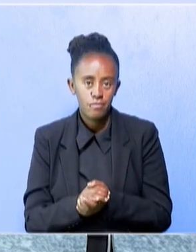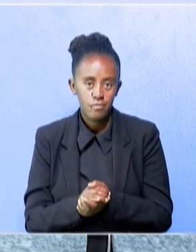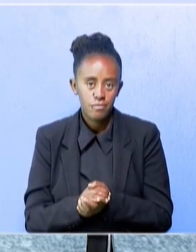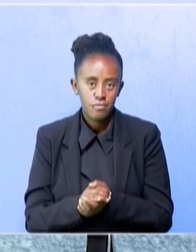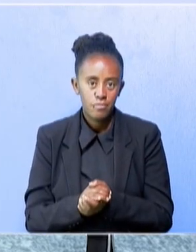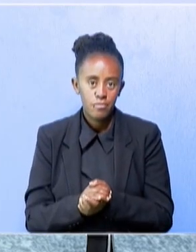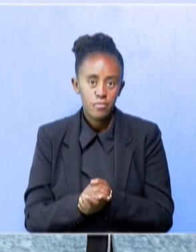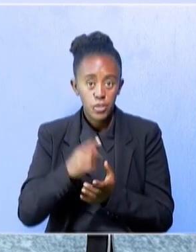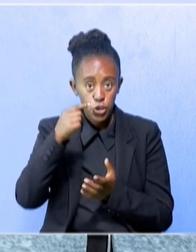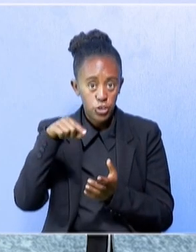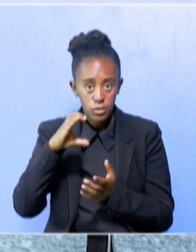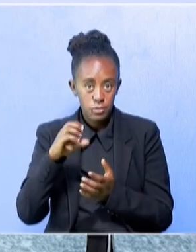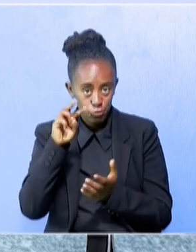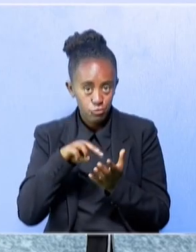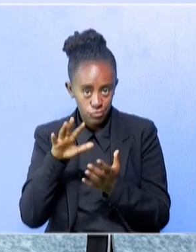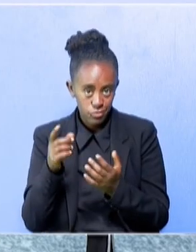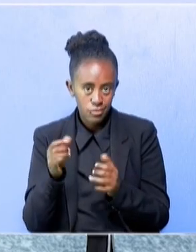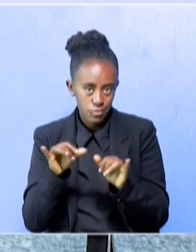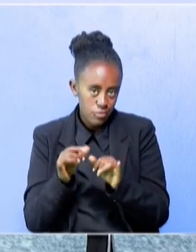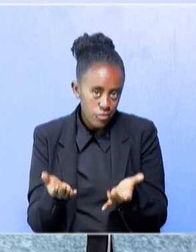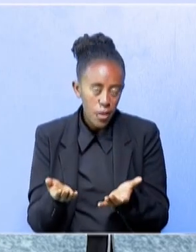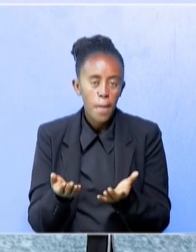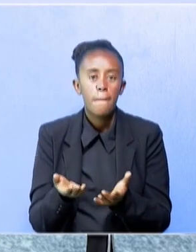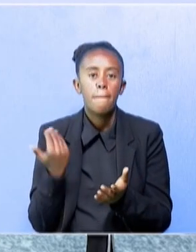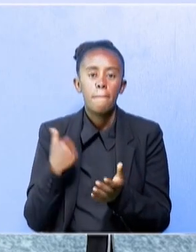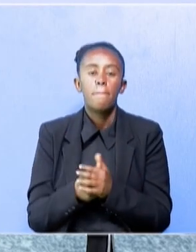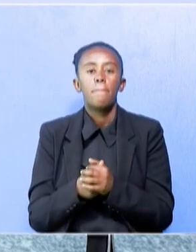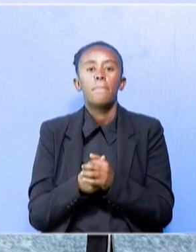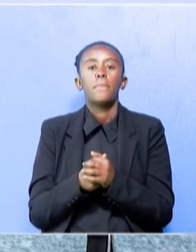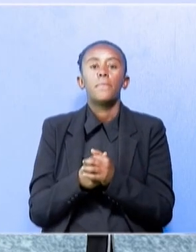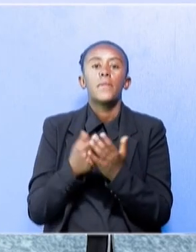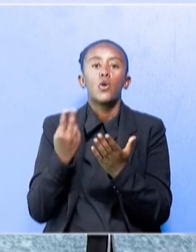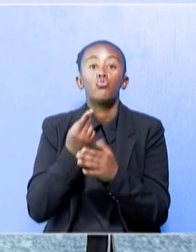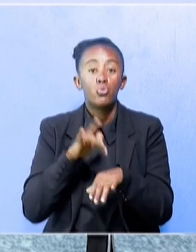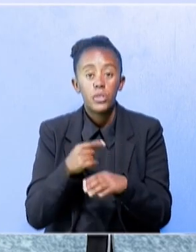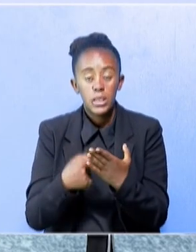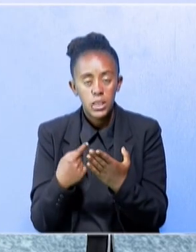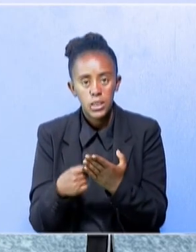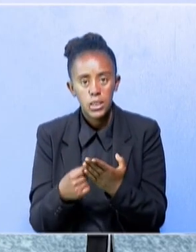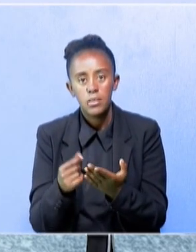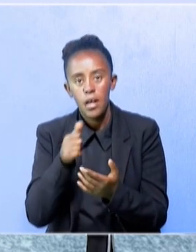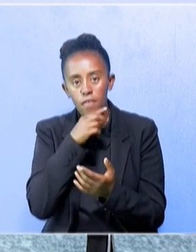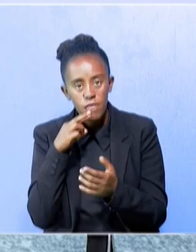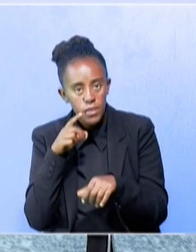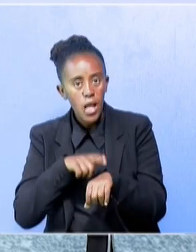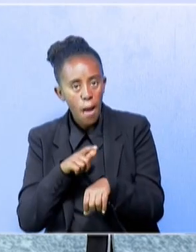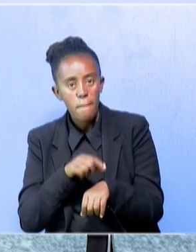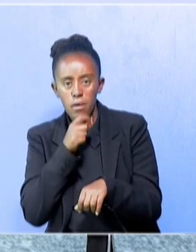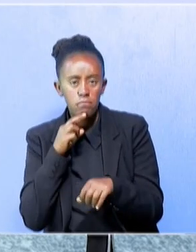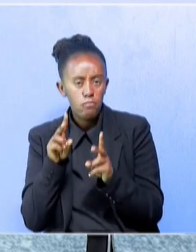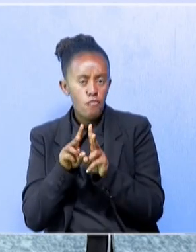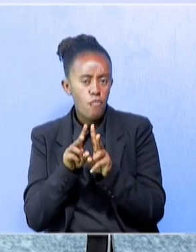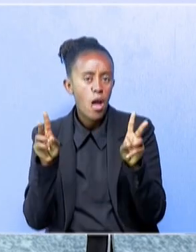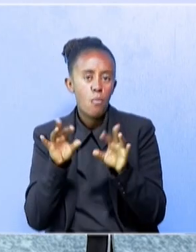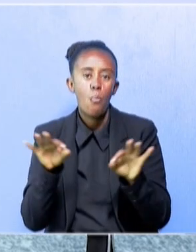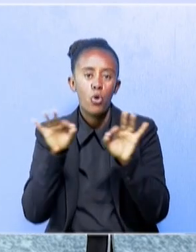by Gregorian calendar, right? So let's go and use these adverbs. Time adverbs are very